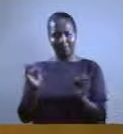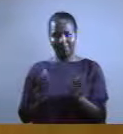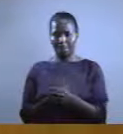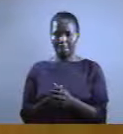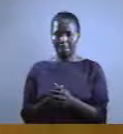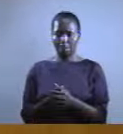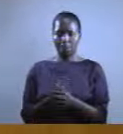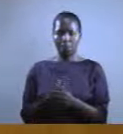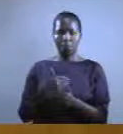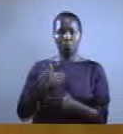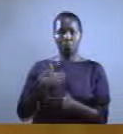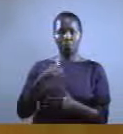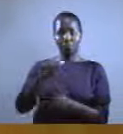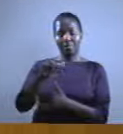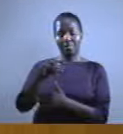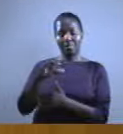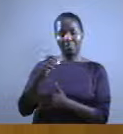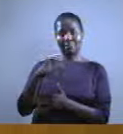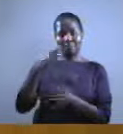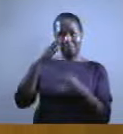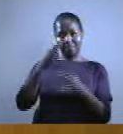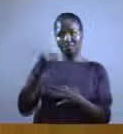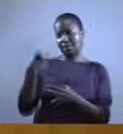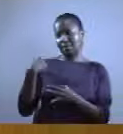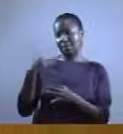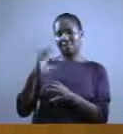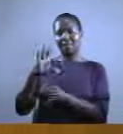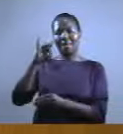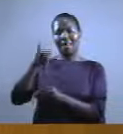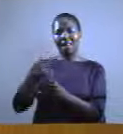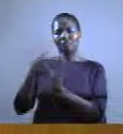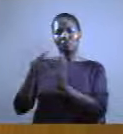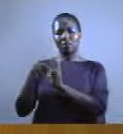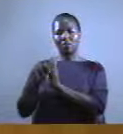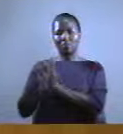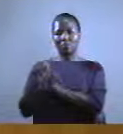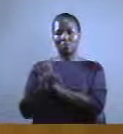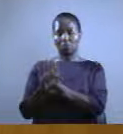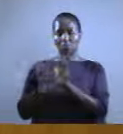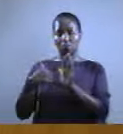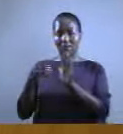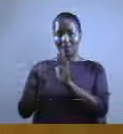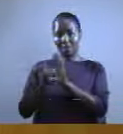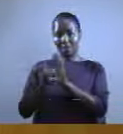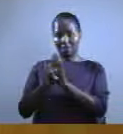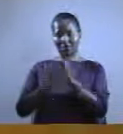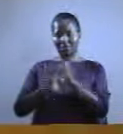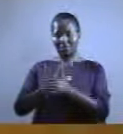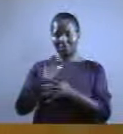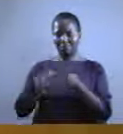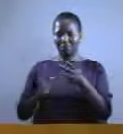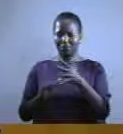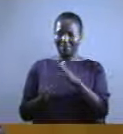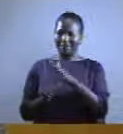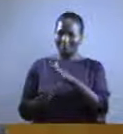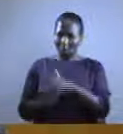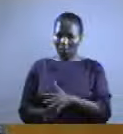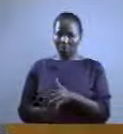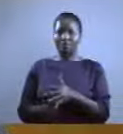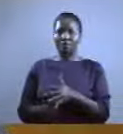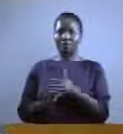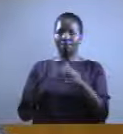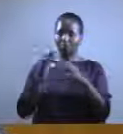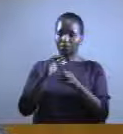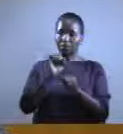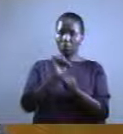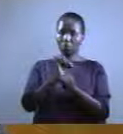The ANC in 2009 elections manifesto identified 5 priority areas with job